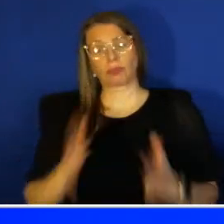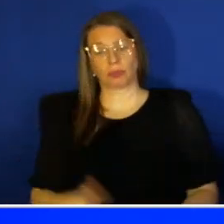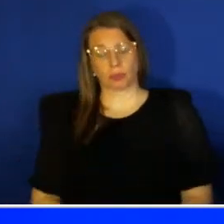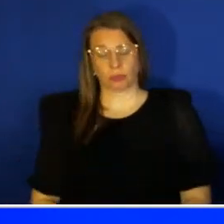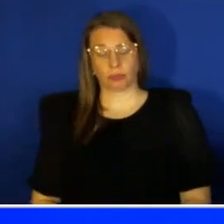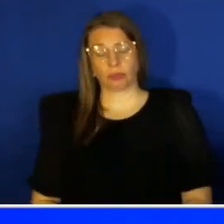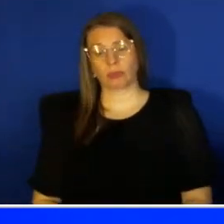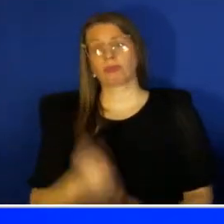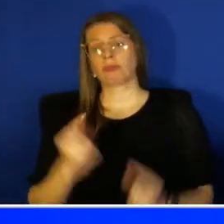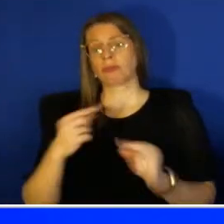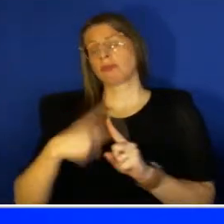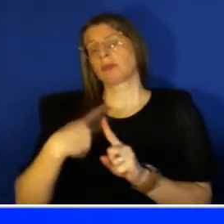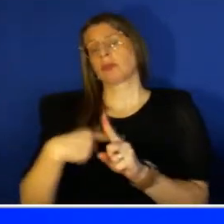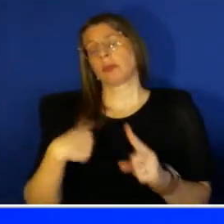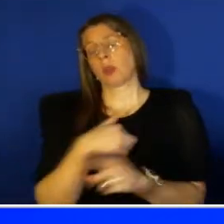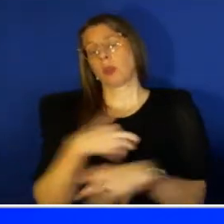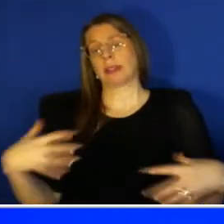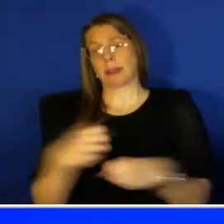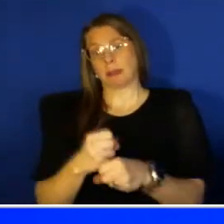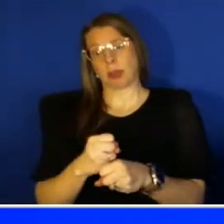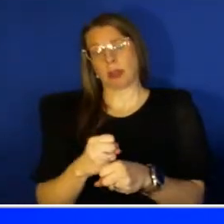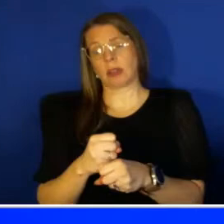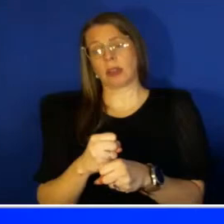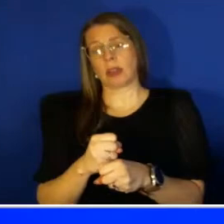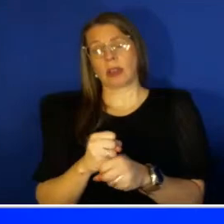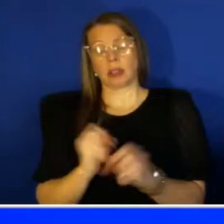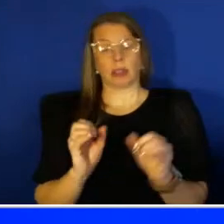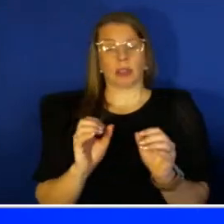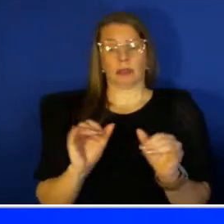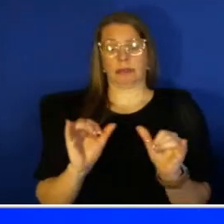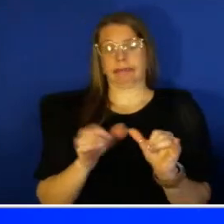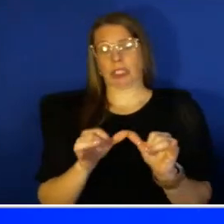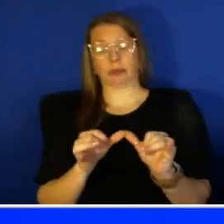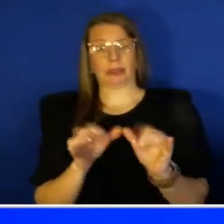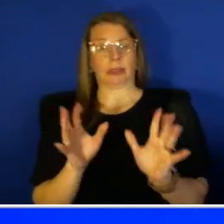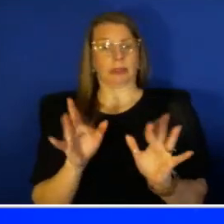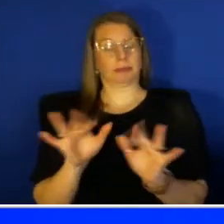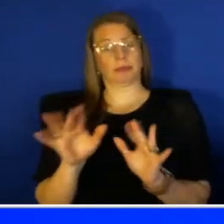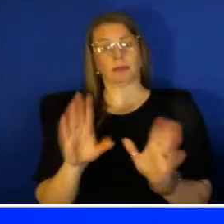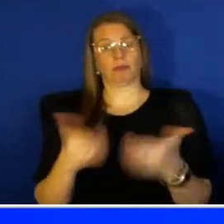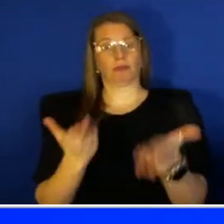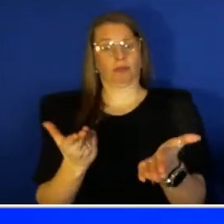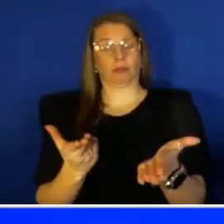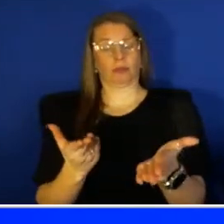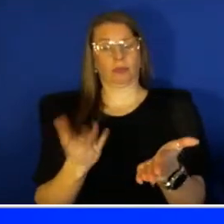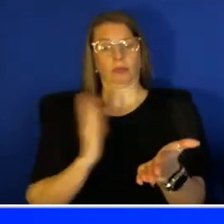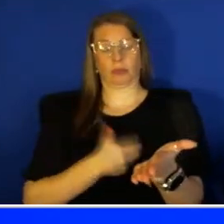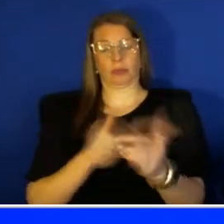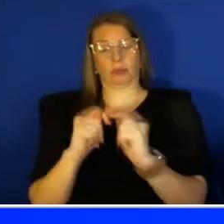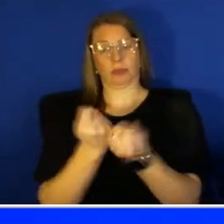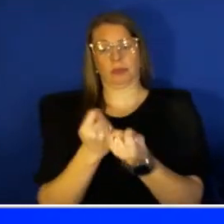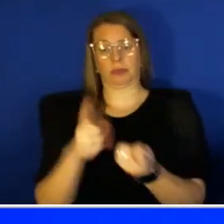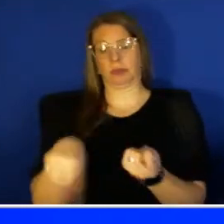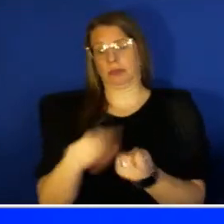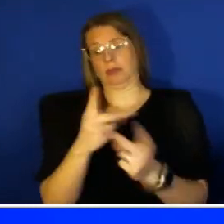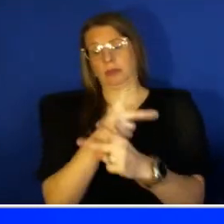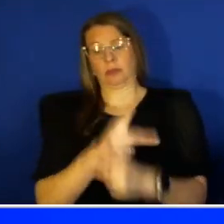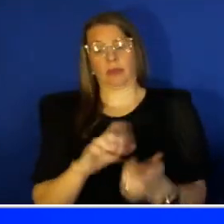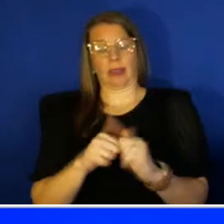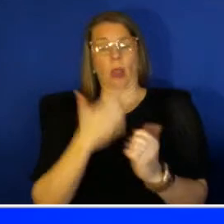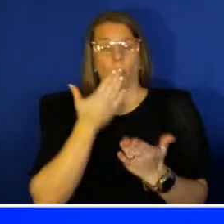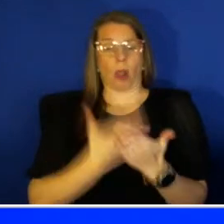monthly we summarize these metrics and present it to our equity team to figure out how well we are